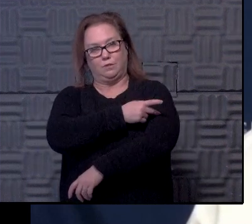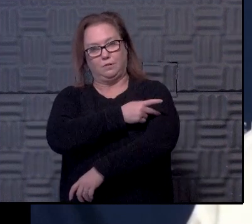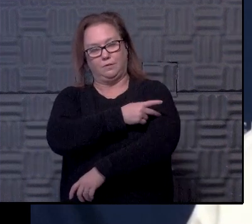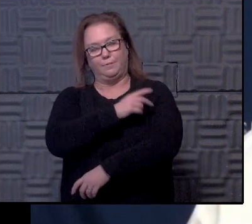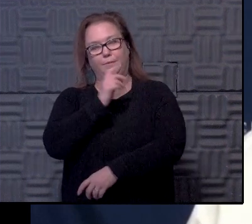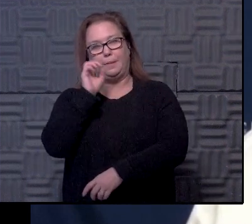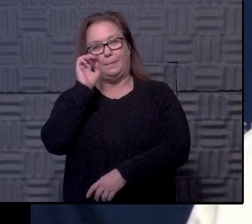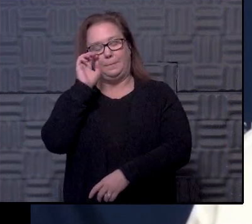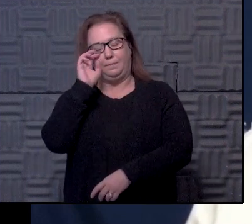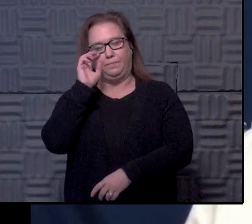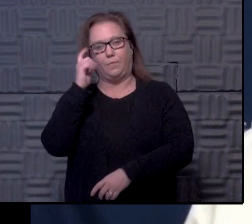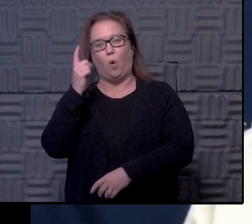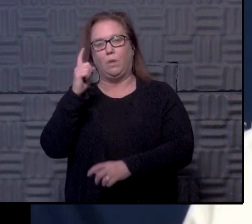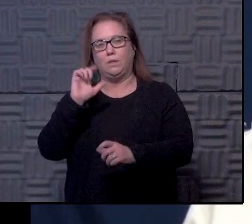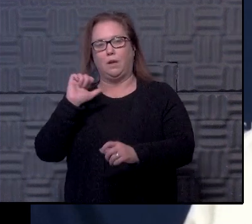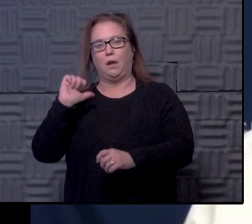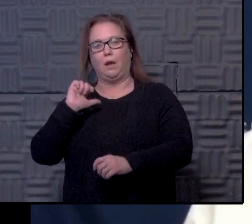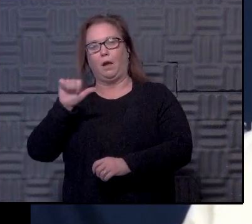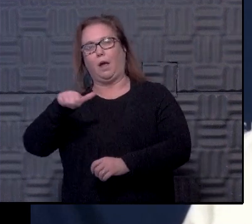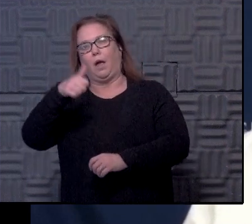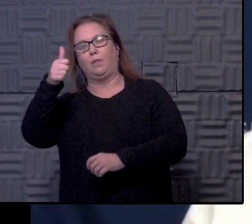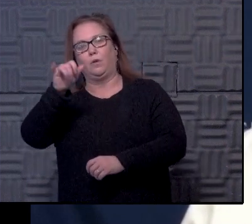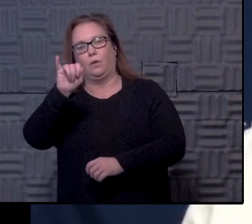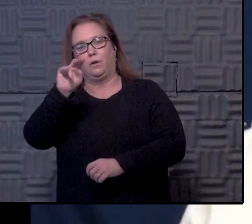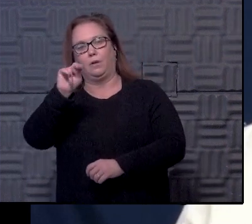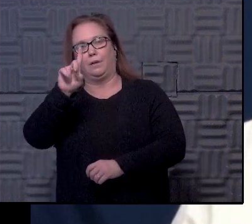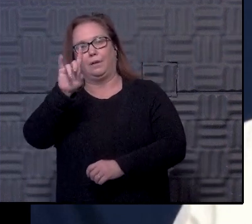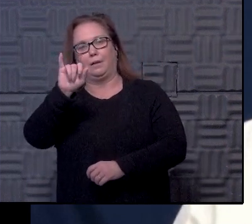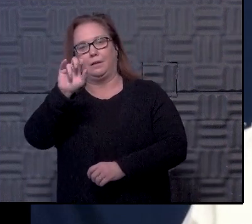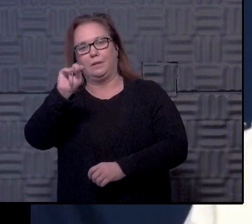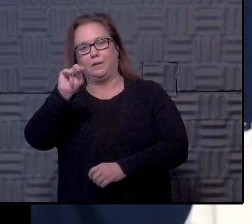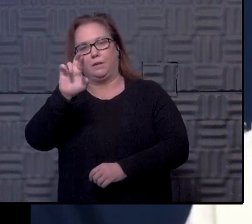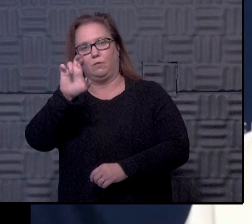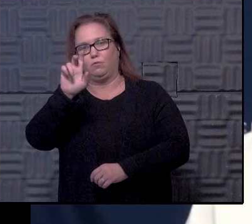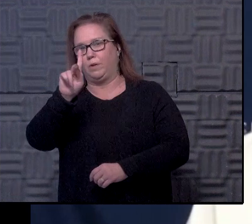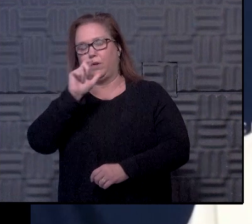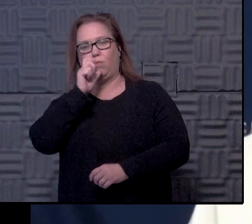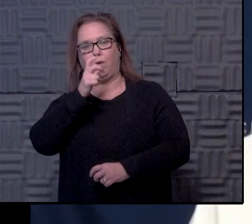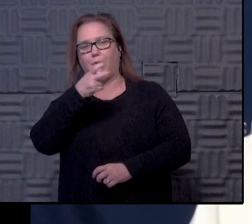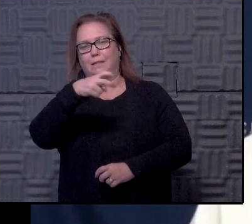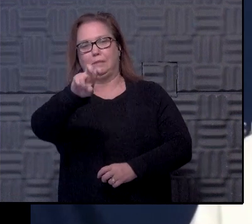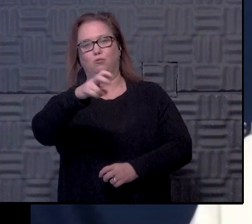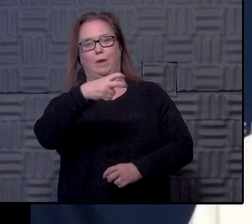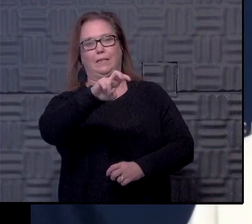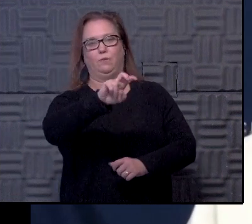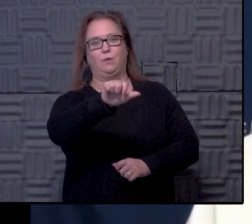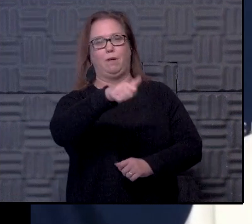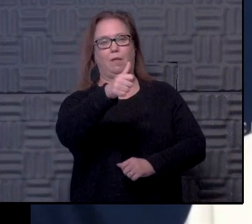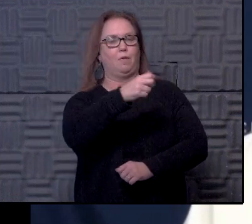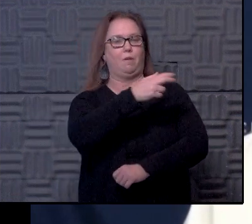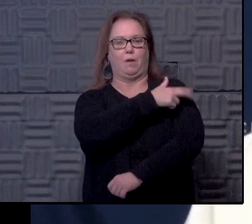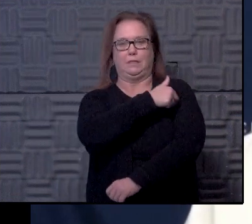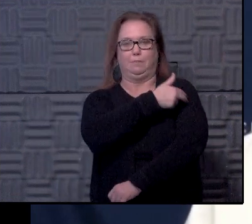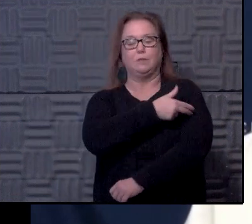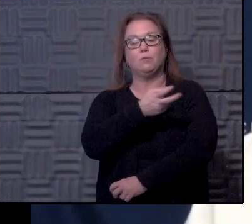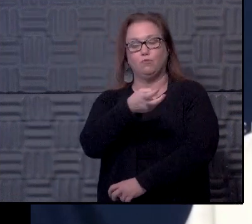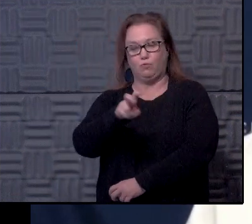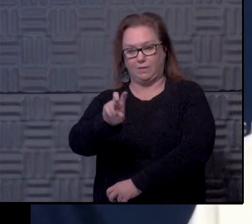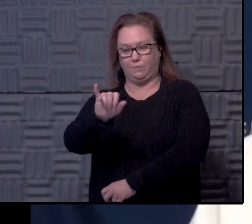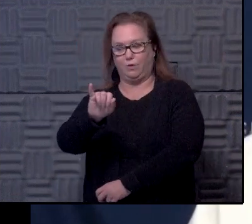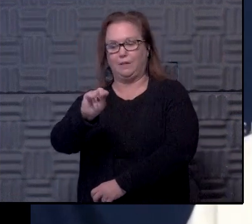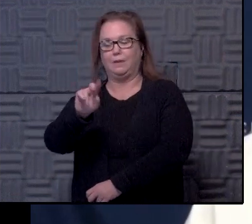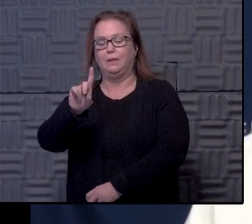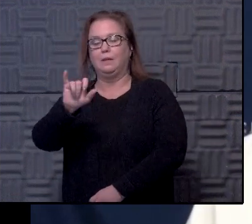only to our own facility in Indian Creek. We are not so full that we are sending patients to other places, but we definitely have